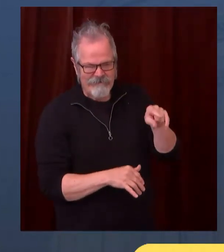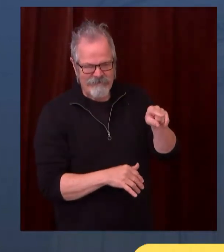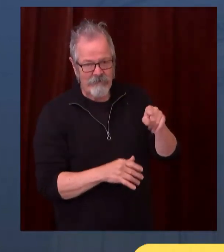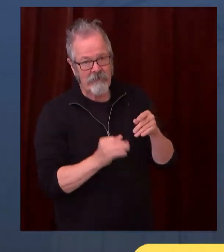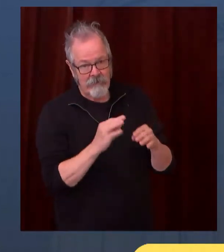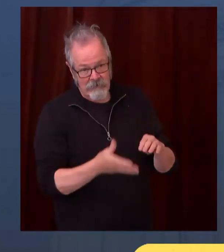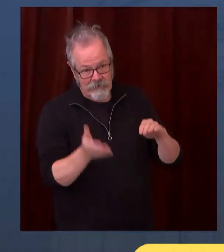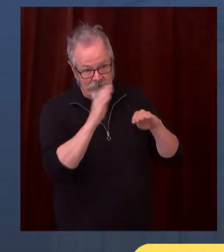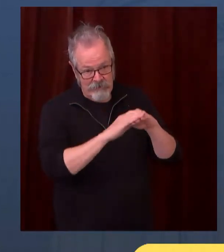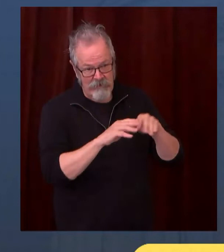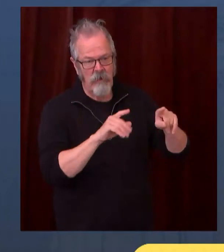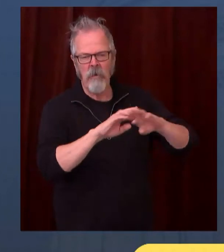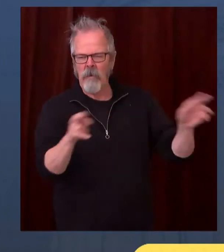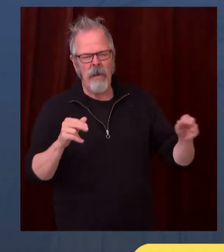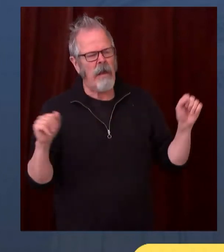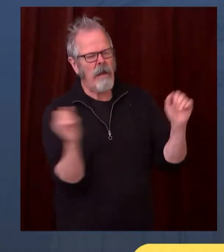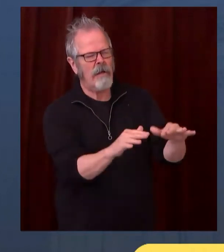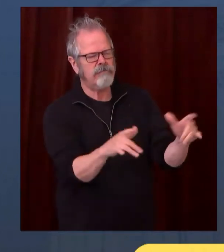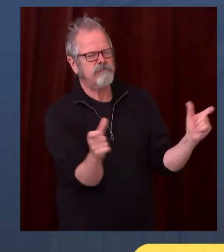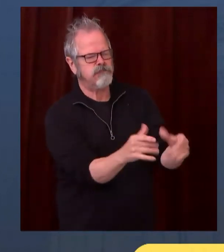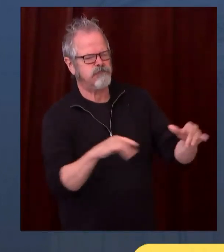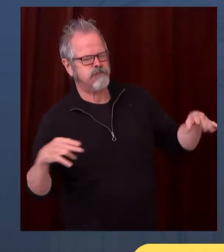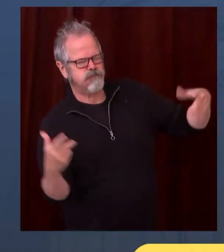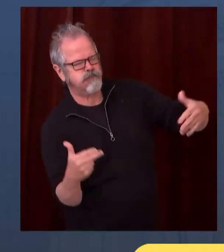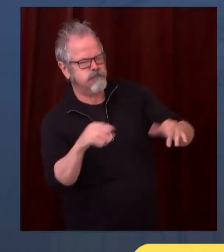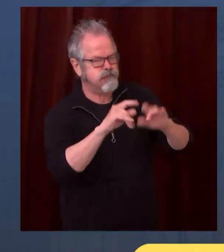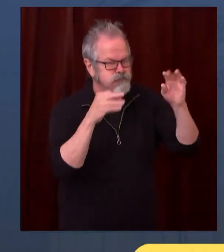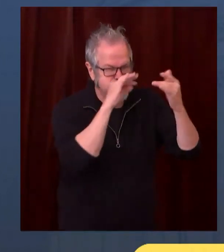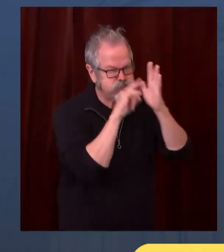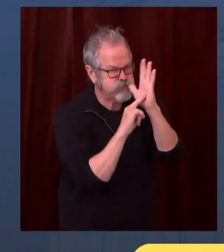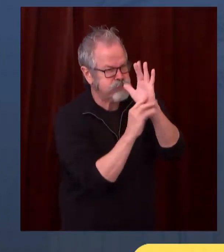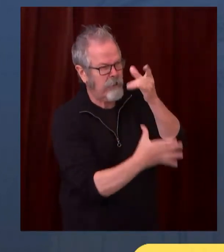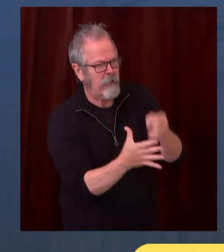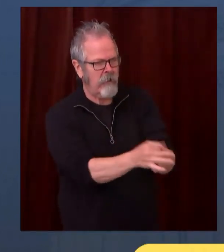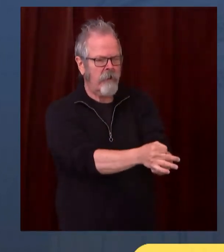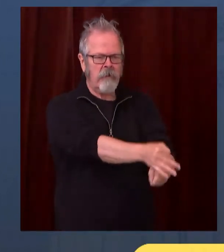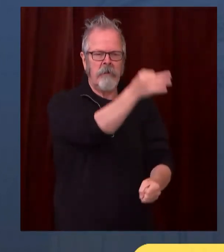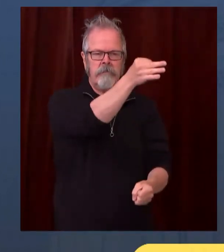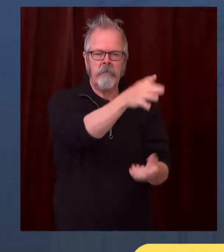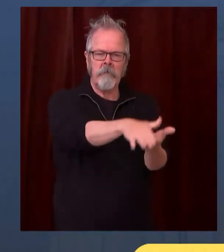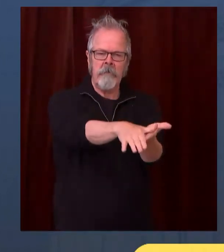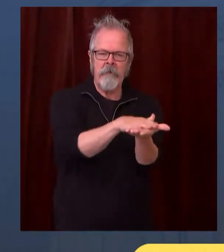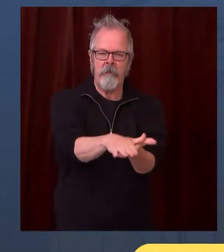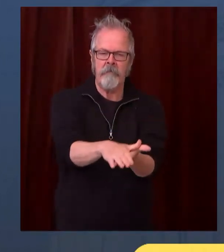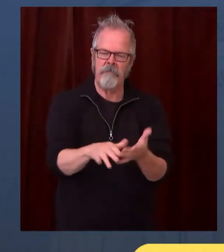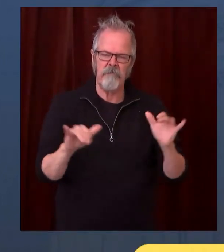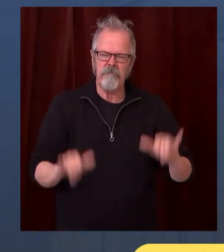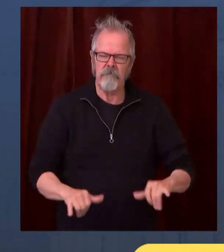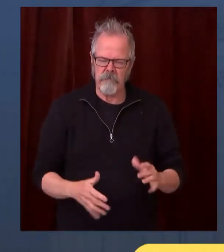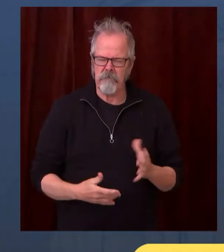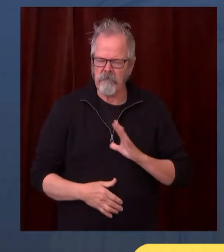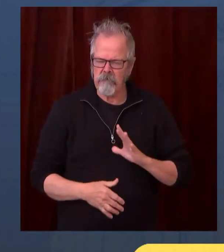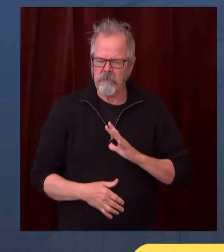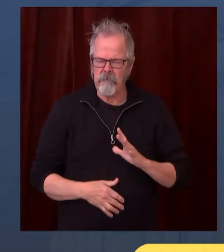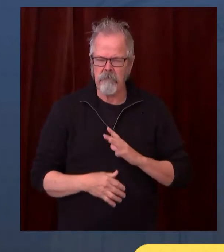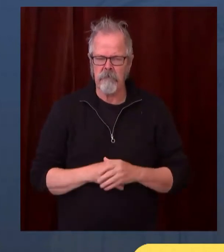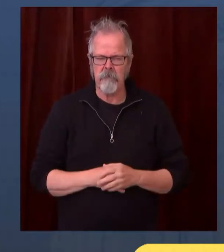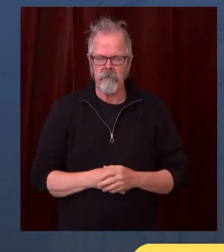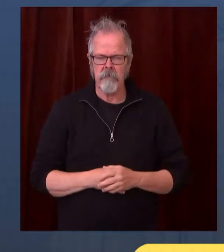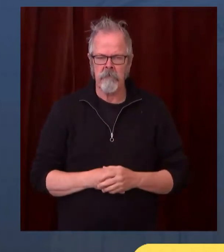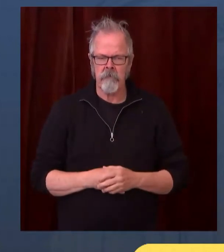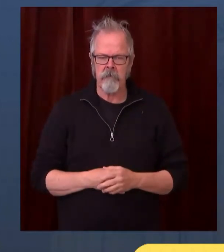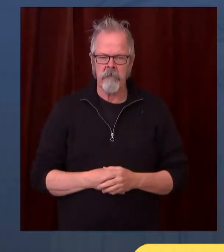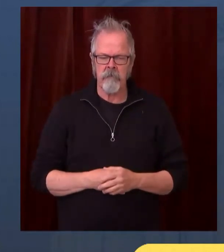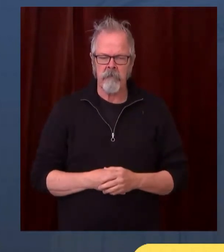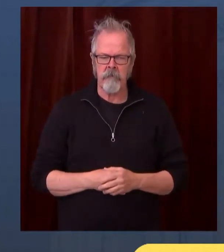around potential outbreaks and those kinds of things. So those plans are in the works. I would say in